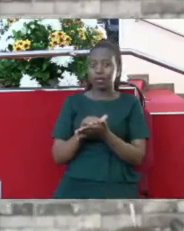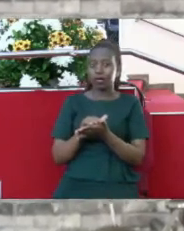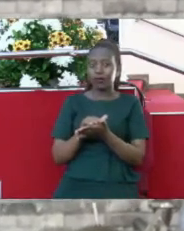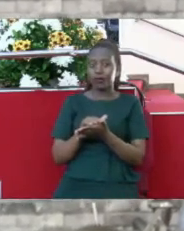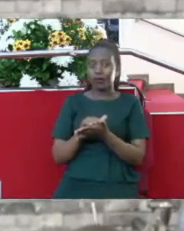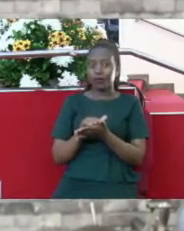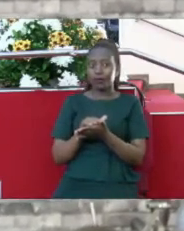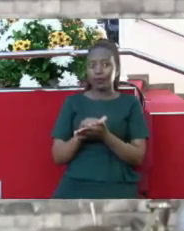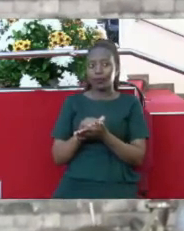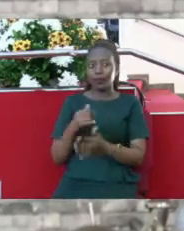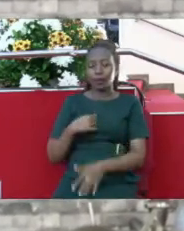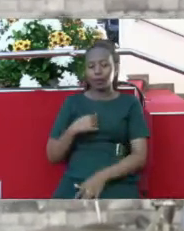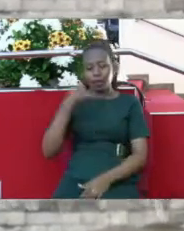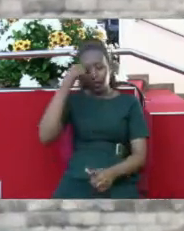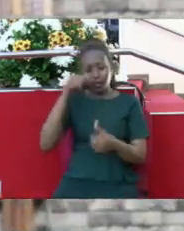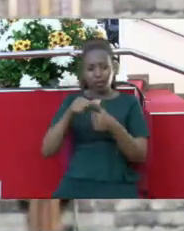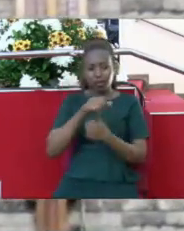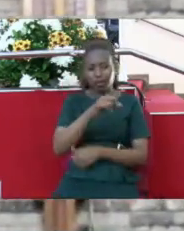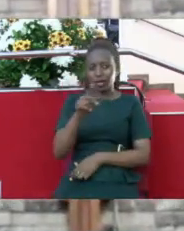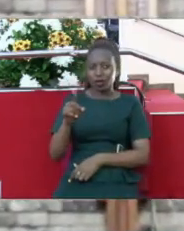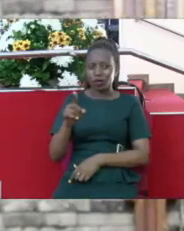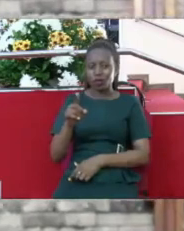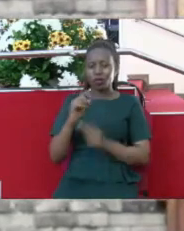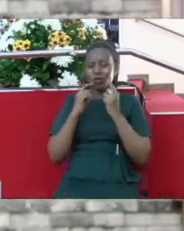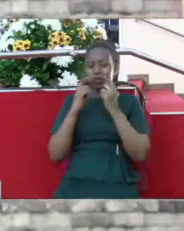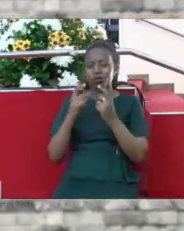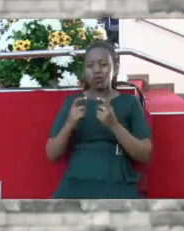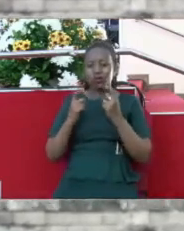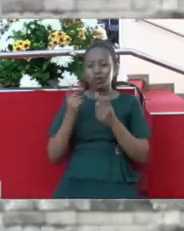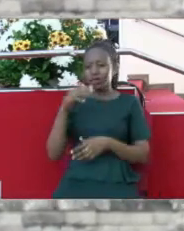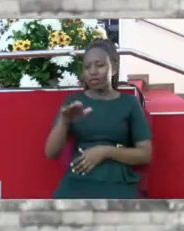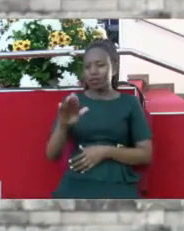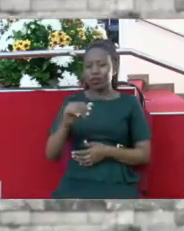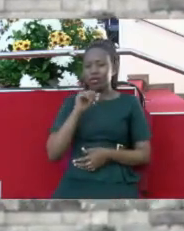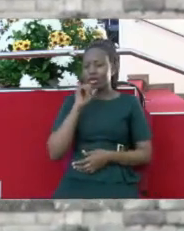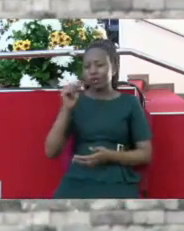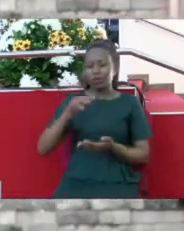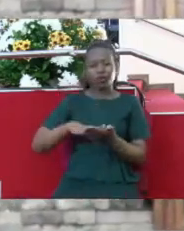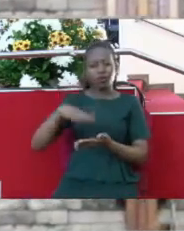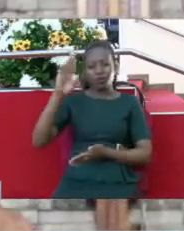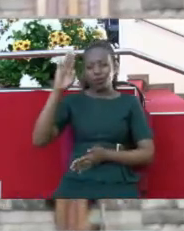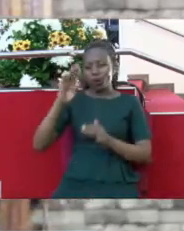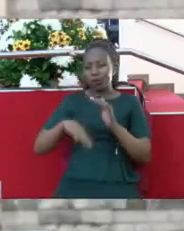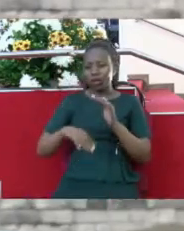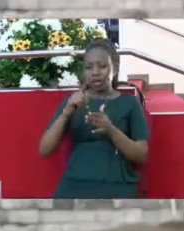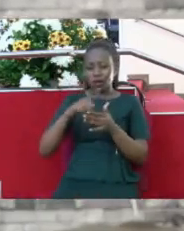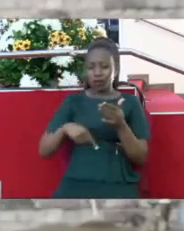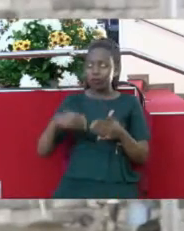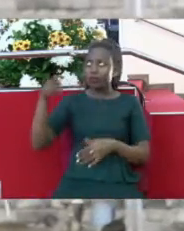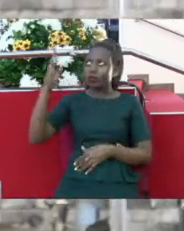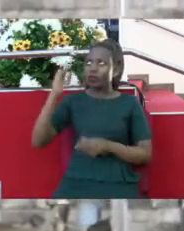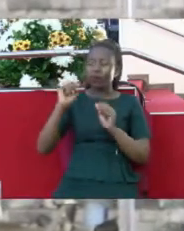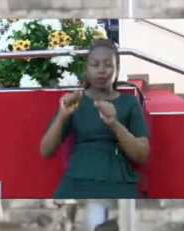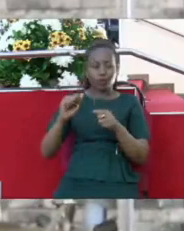sinned more than what God can forgive. Nataka kukwambia ya kwamba hujafanya dhambi kuzidi ile Mungu anaweza samehea.